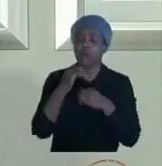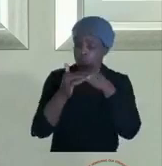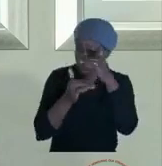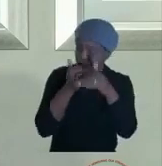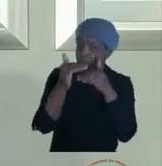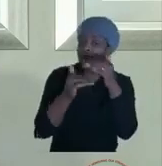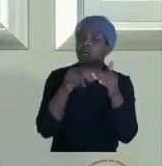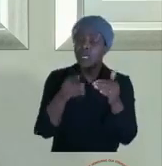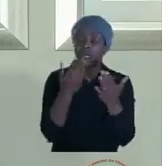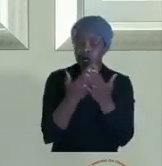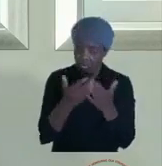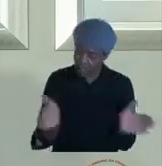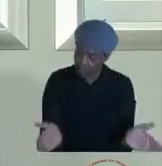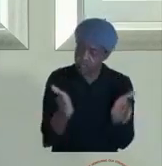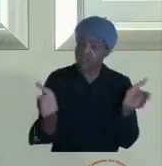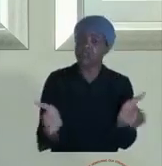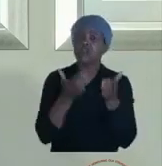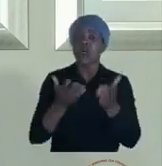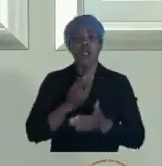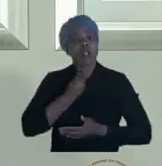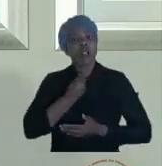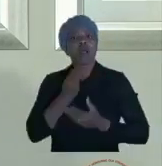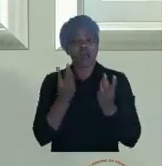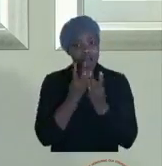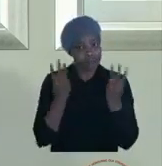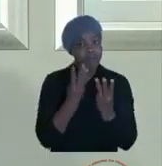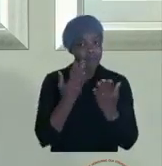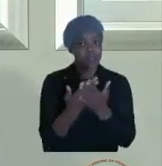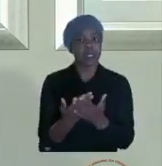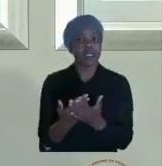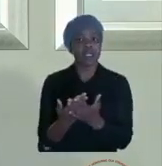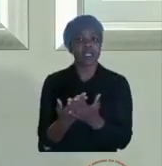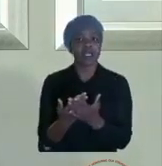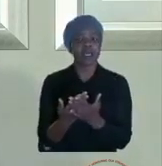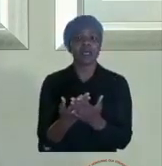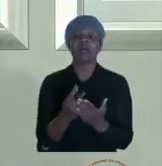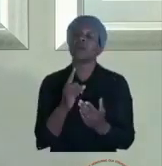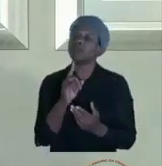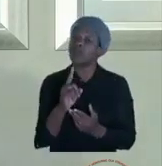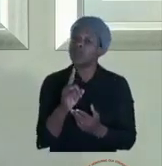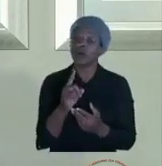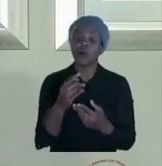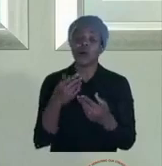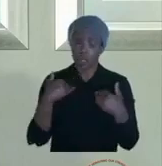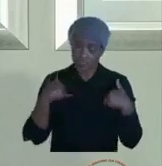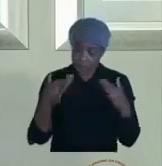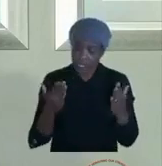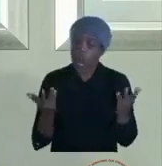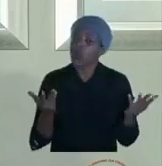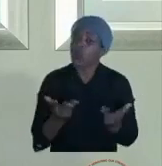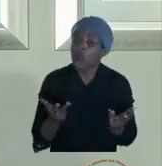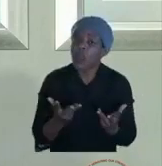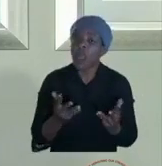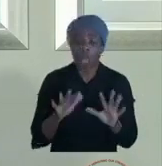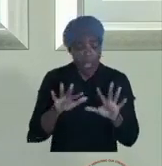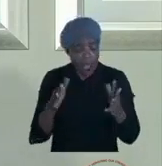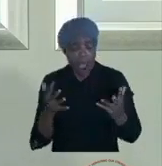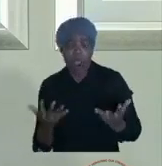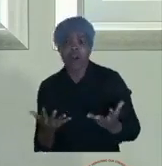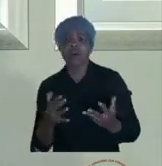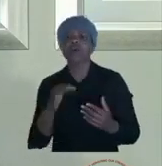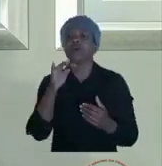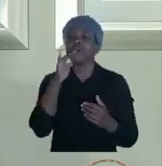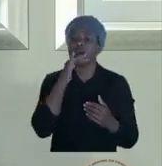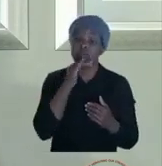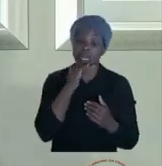people's personal circumstances. The starting point in job creation should be to address the mismatch